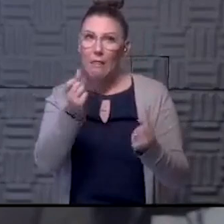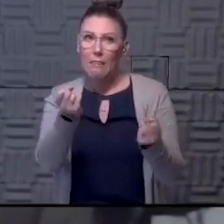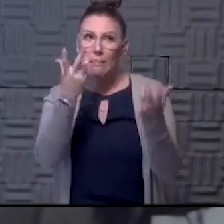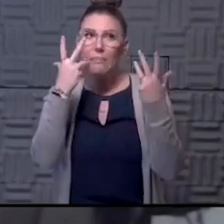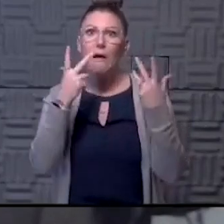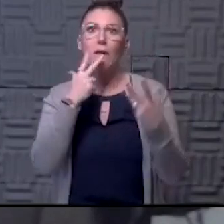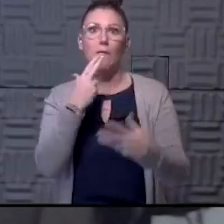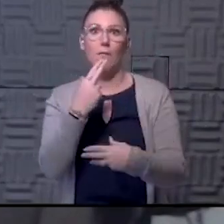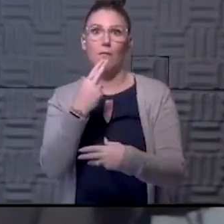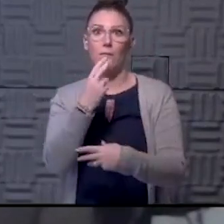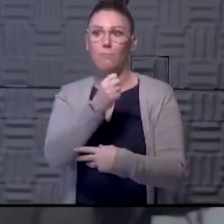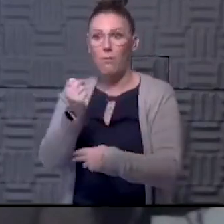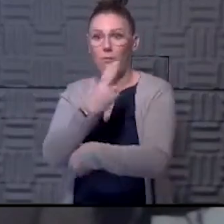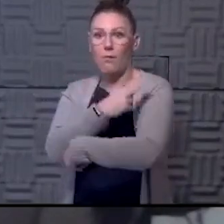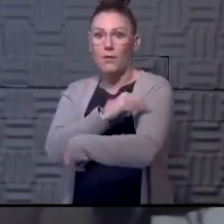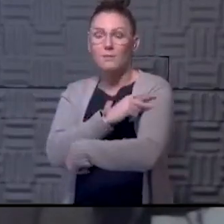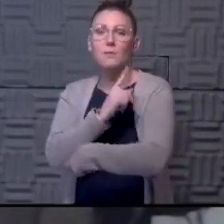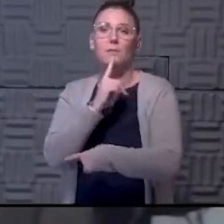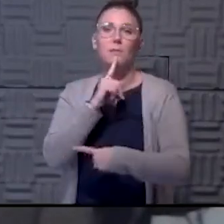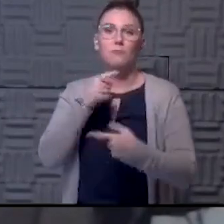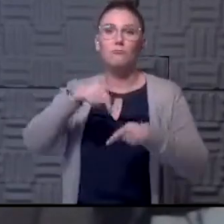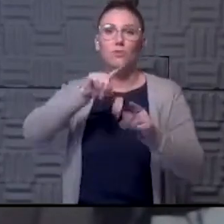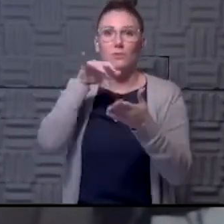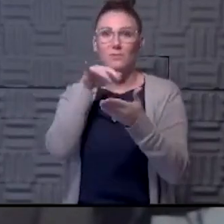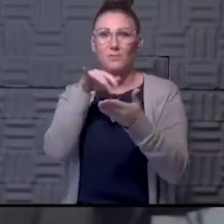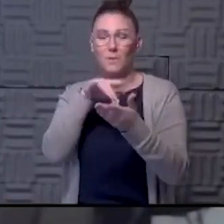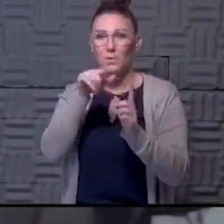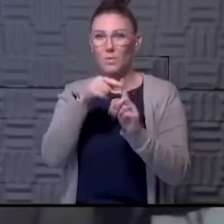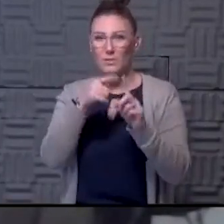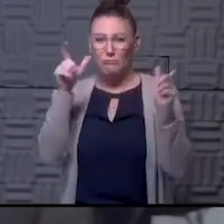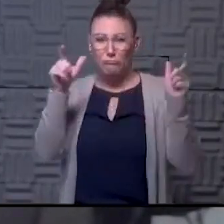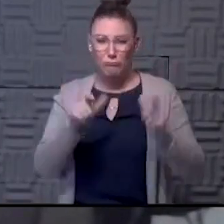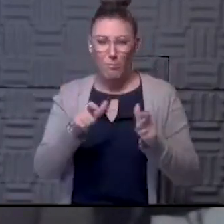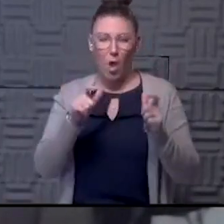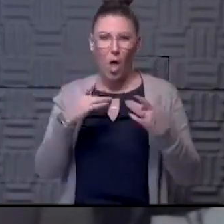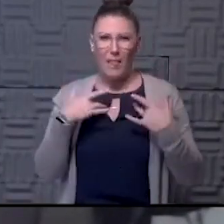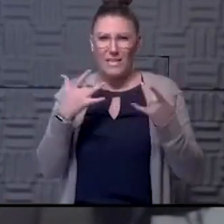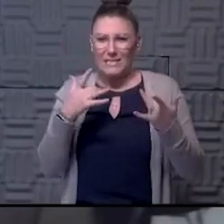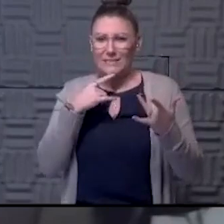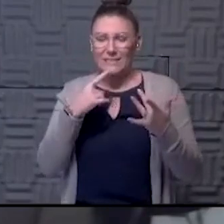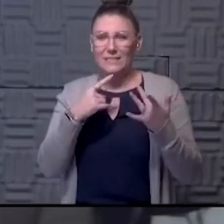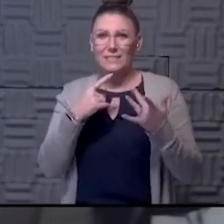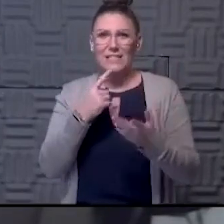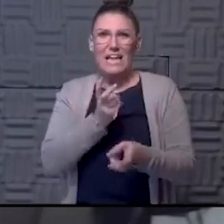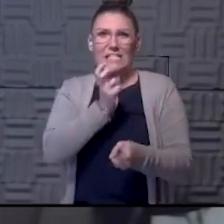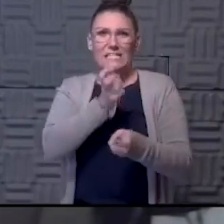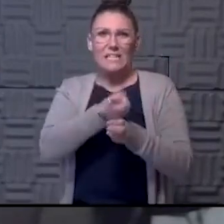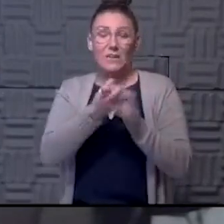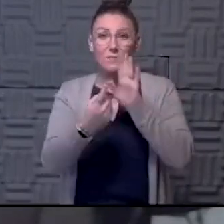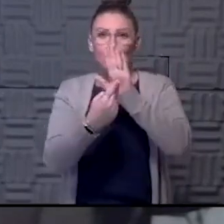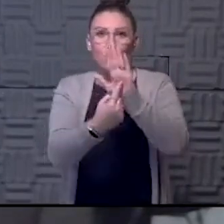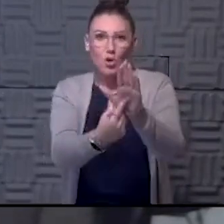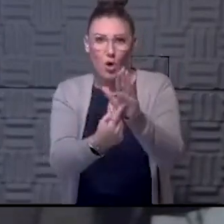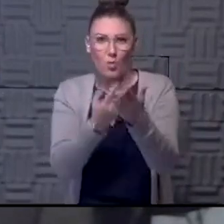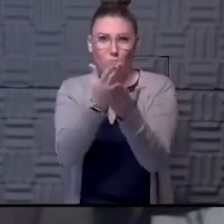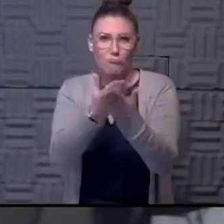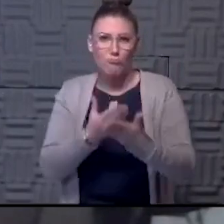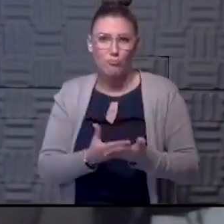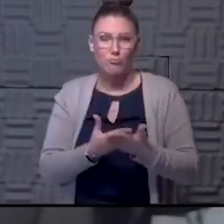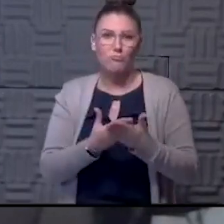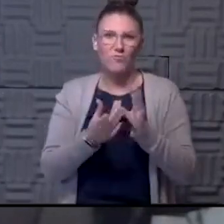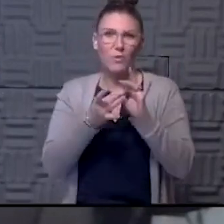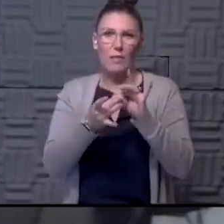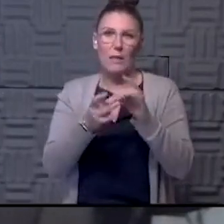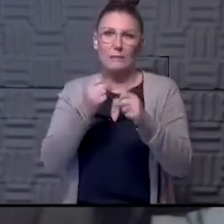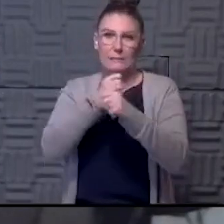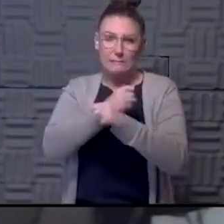hospitalizations in these studies. And so whenever you're dealing with a small amount of events, it's just harder to show that it works definitively with statistics.